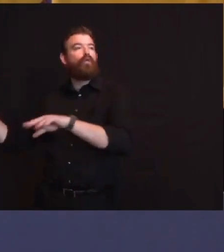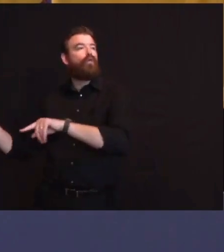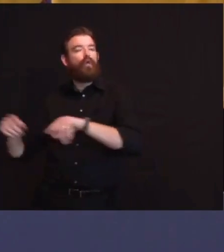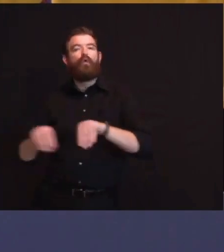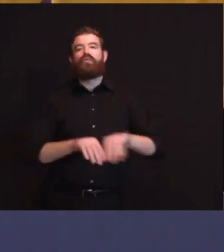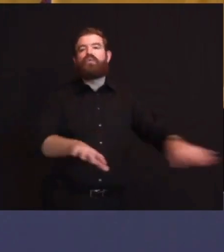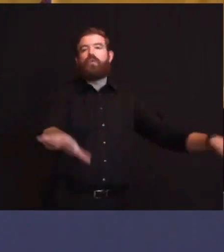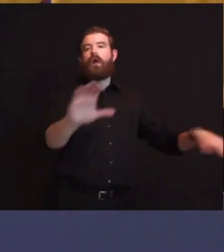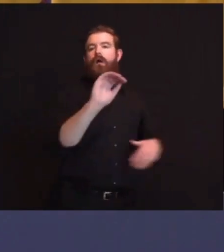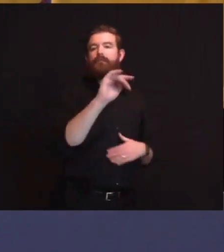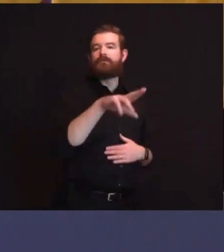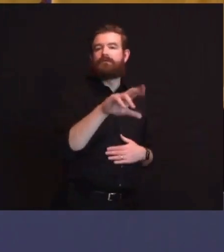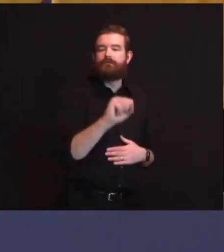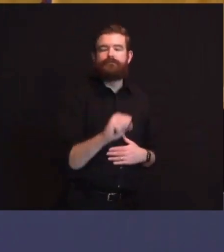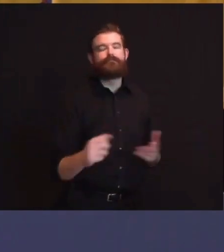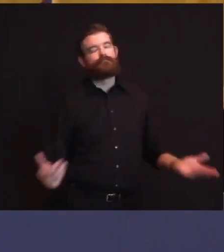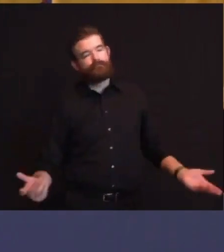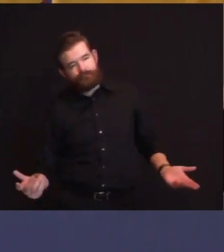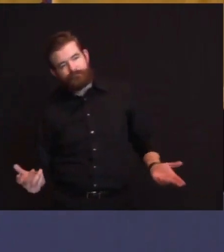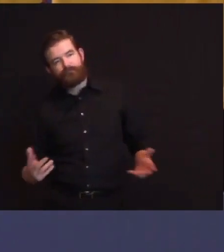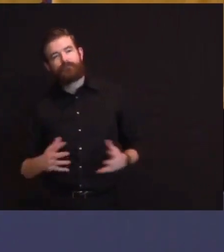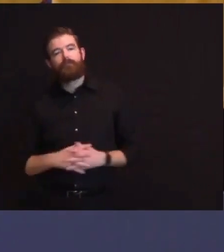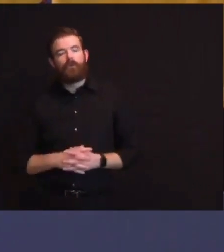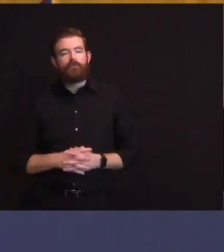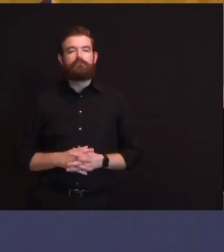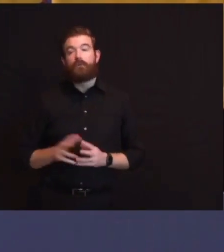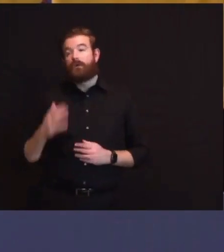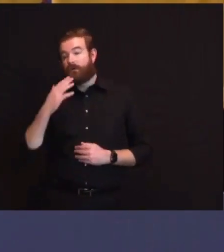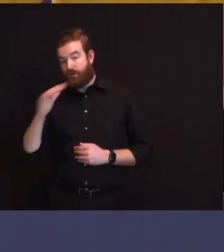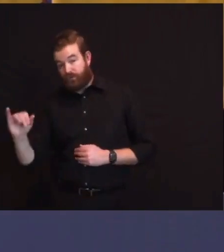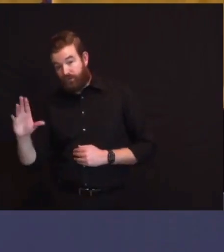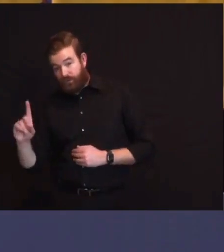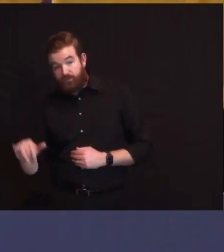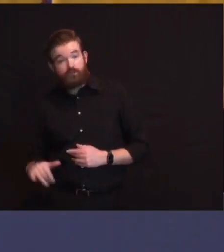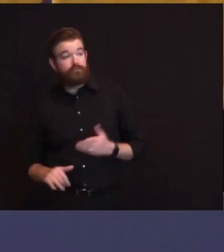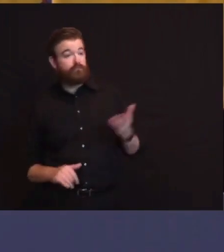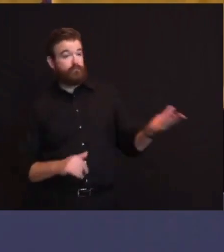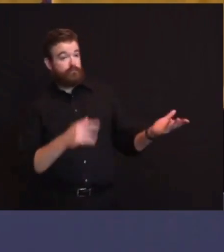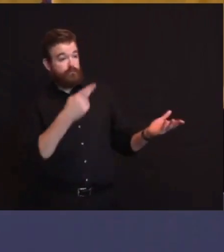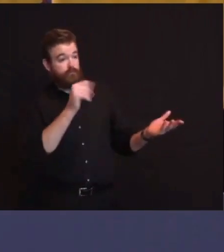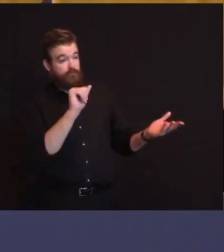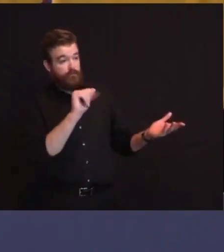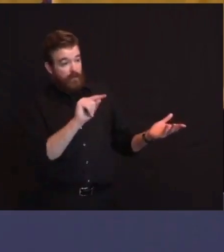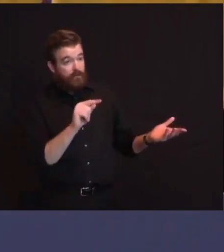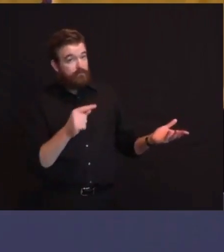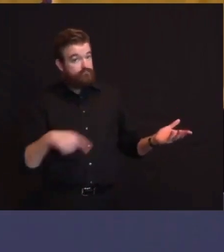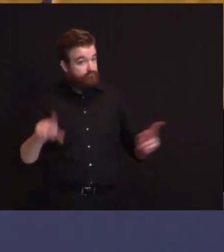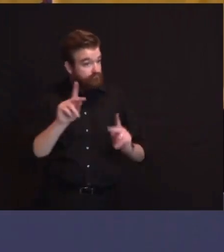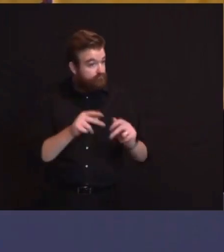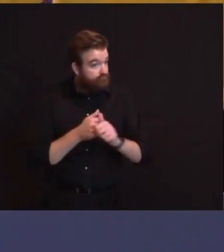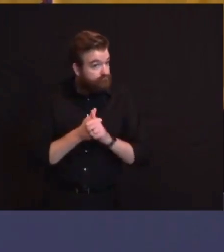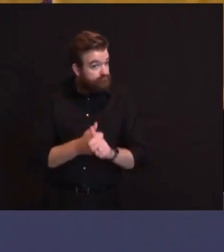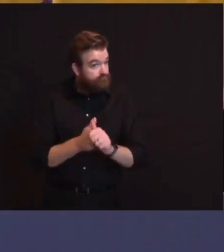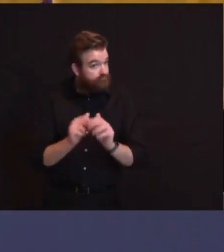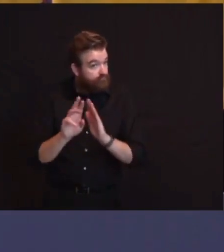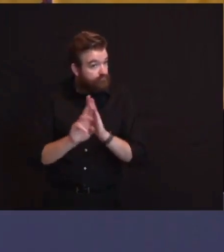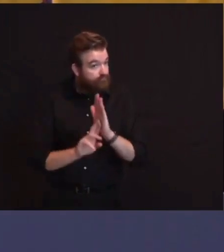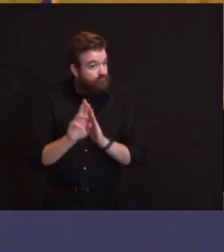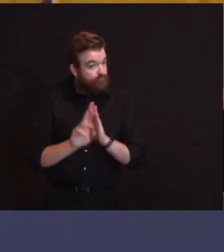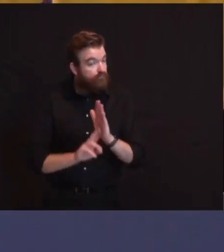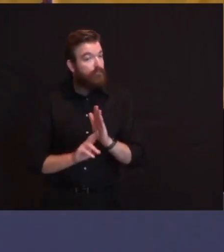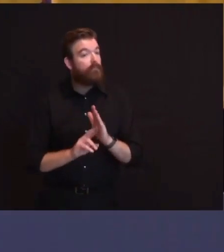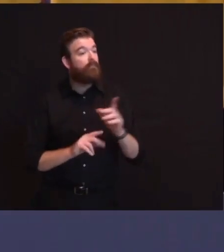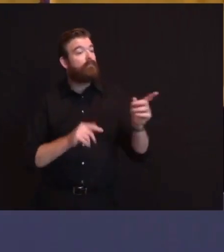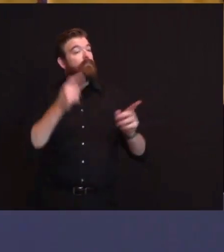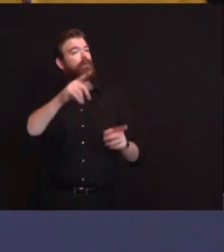got to change. Thank you for everything. Pat, over to you. Compliance, how's our fire brigade doing? Any other matters